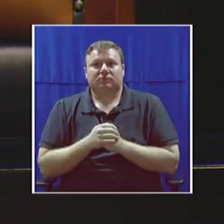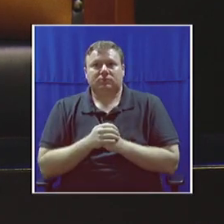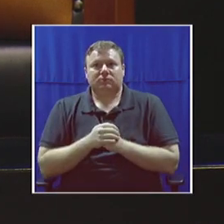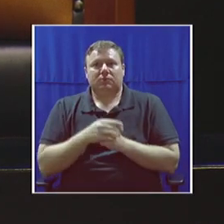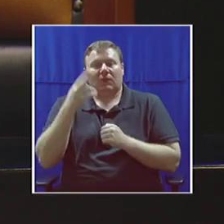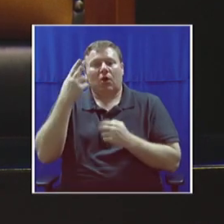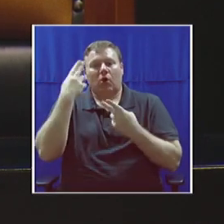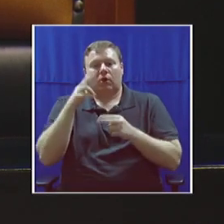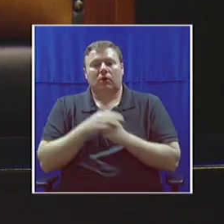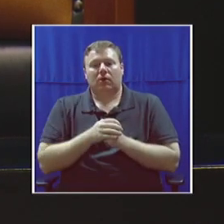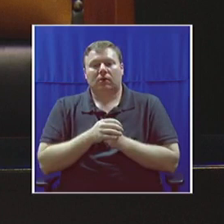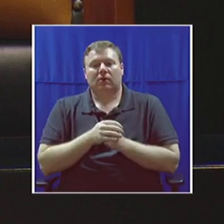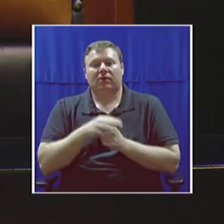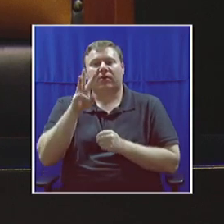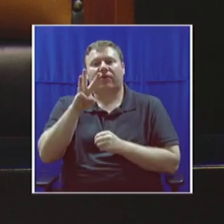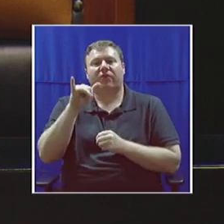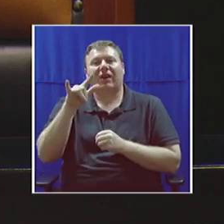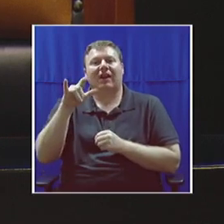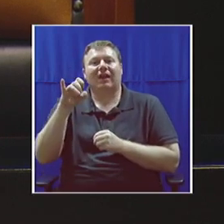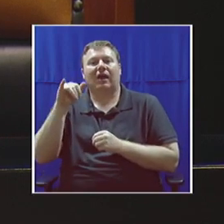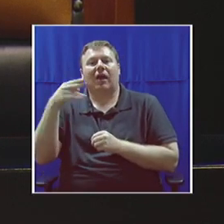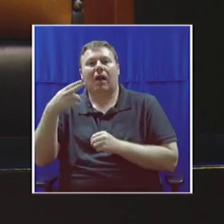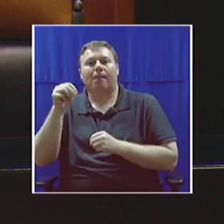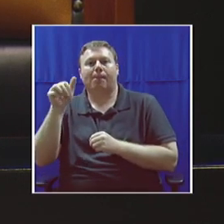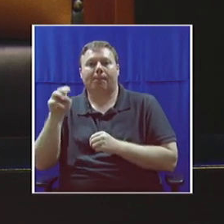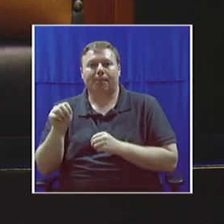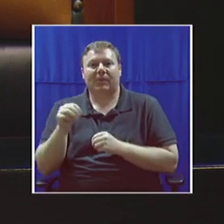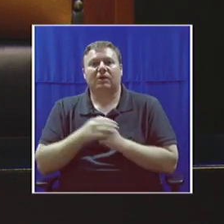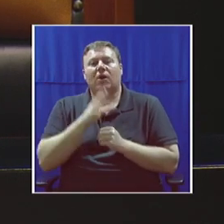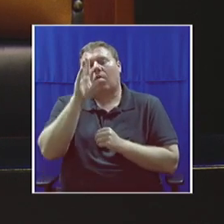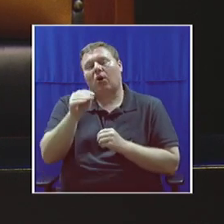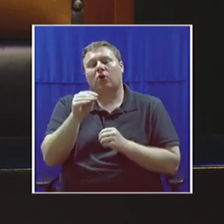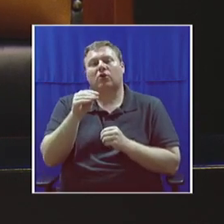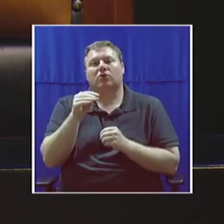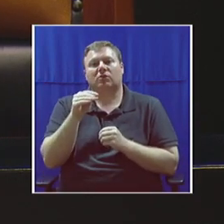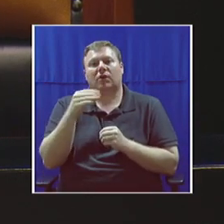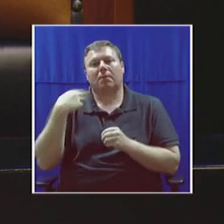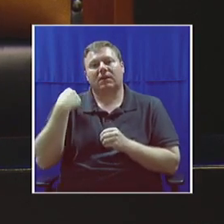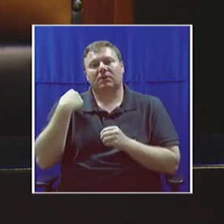milham to the Minister of Mineral Resources and energy honorable